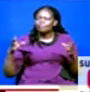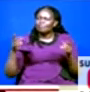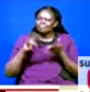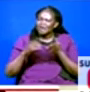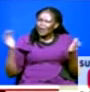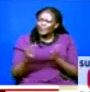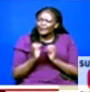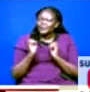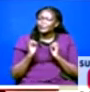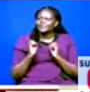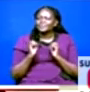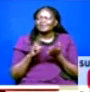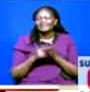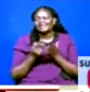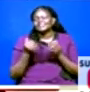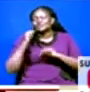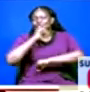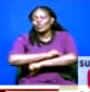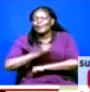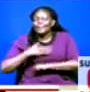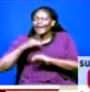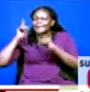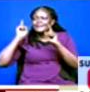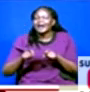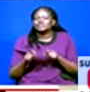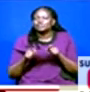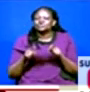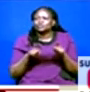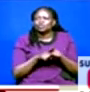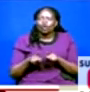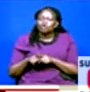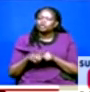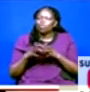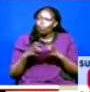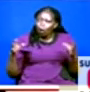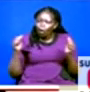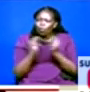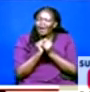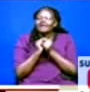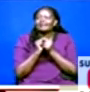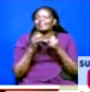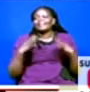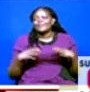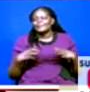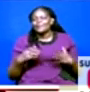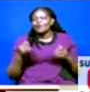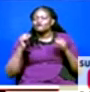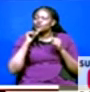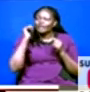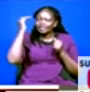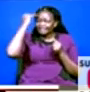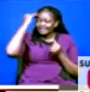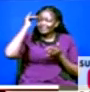it's not static. Yeah. Our facilities must also grow with the population. If we don't think in